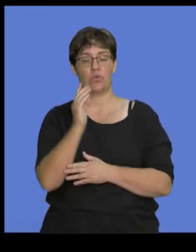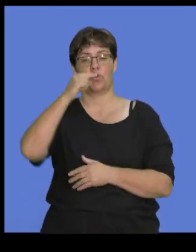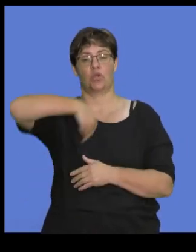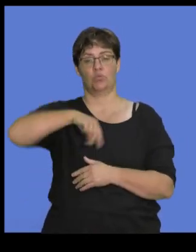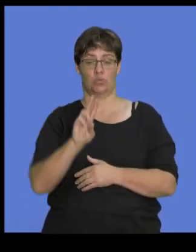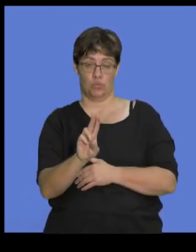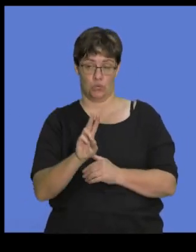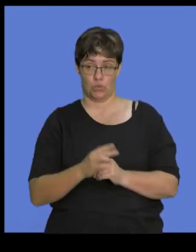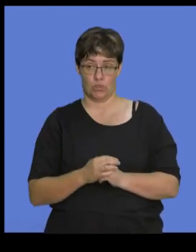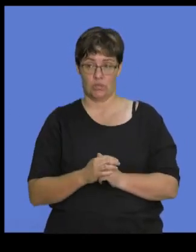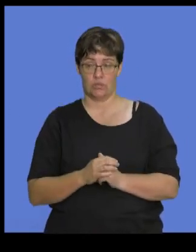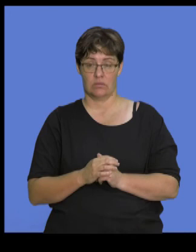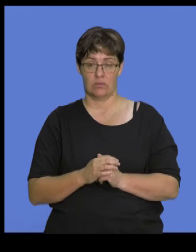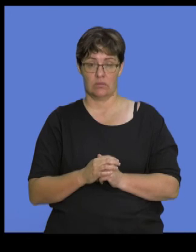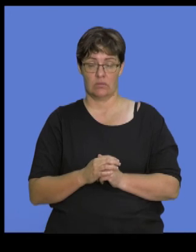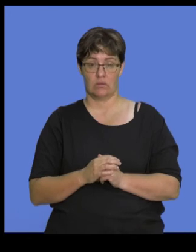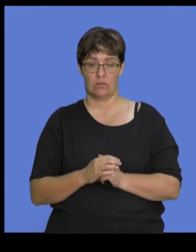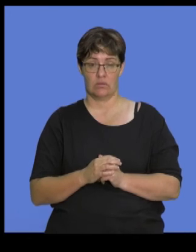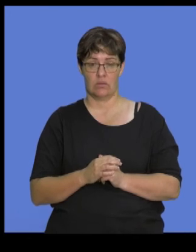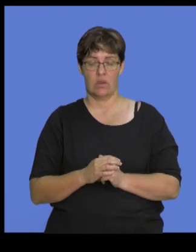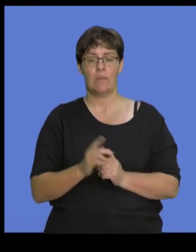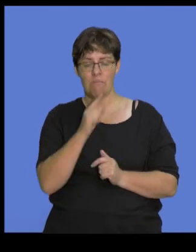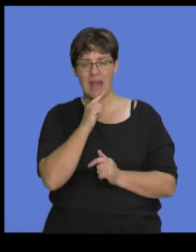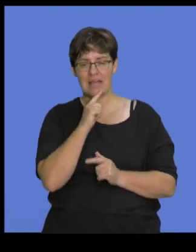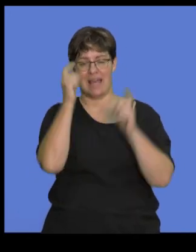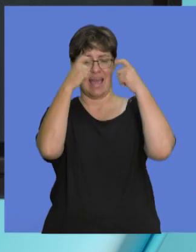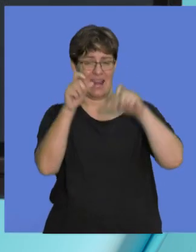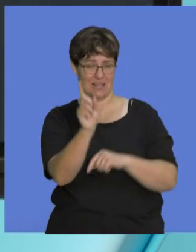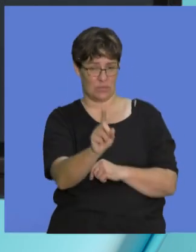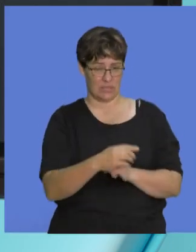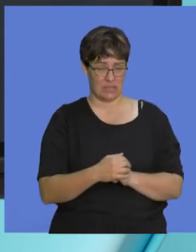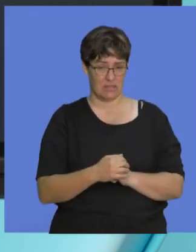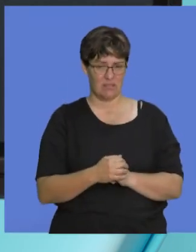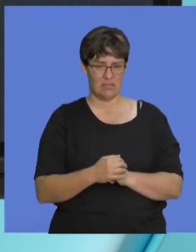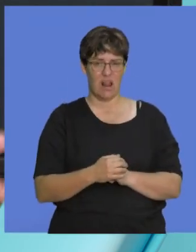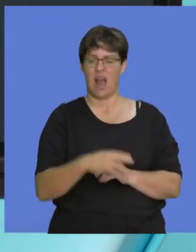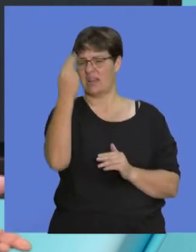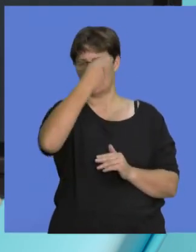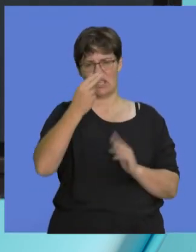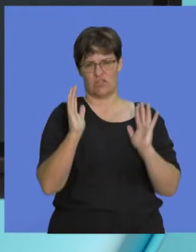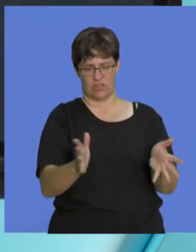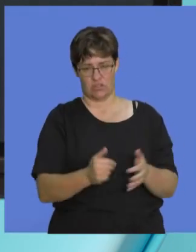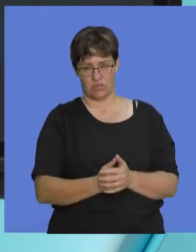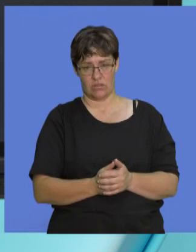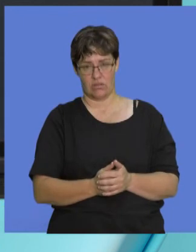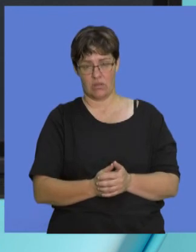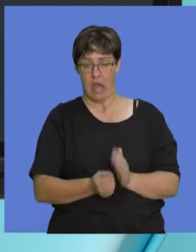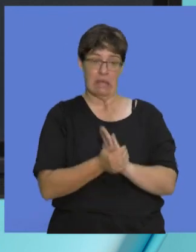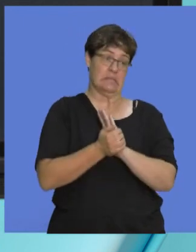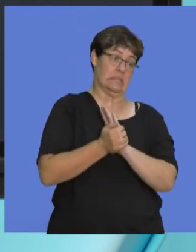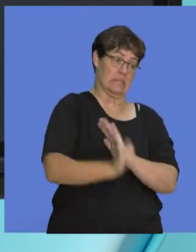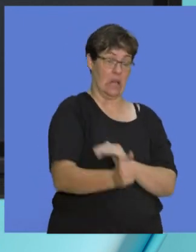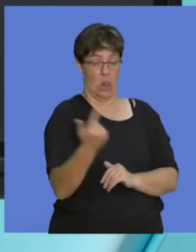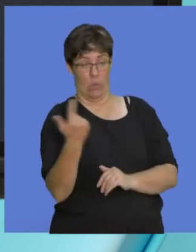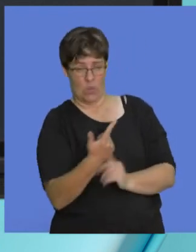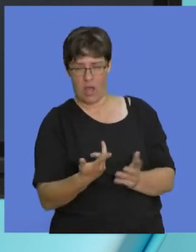to Q2. But I also need to just highlight something. These are just sketches. This is not a scale